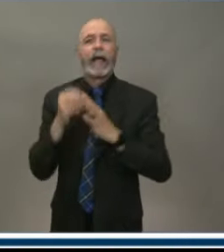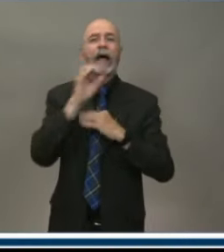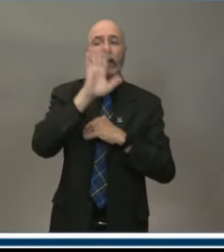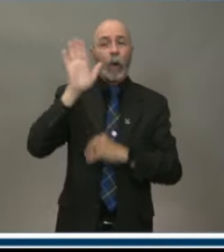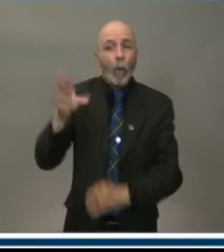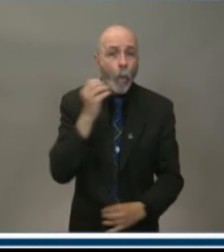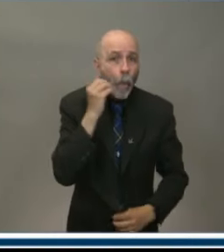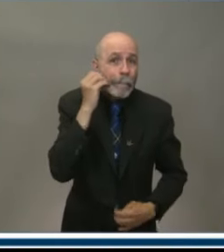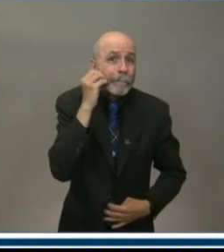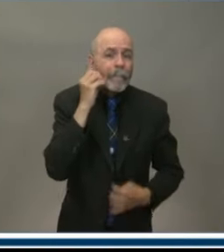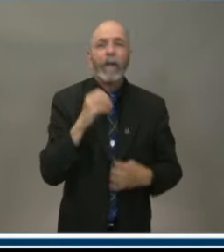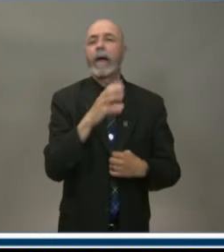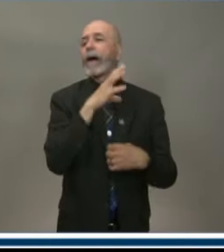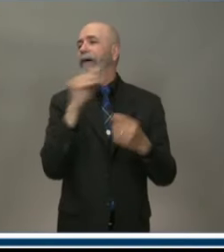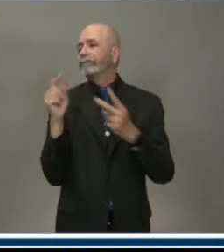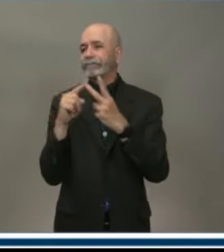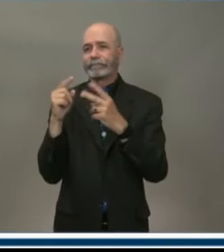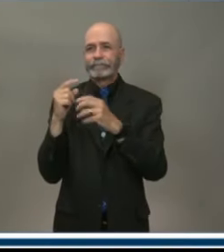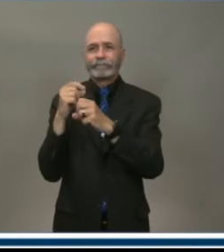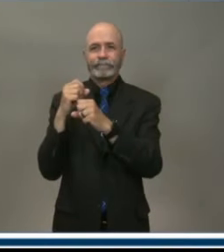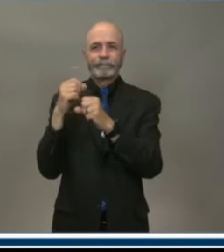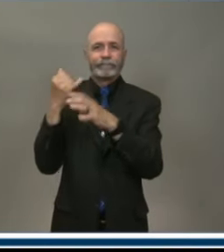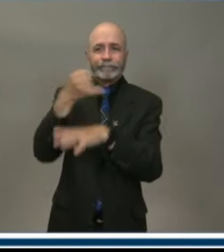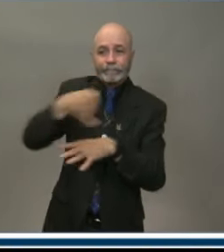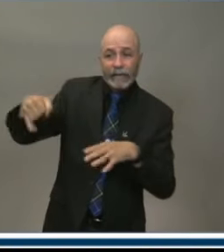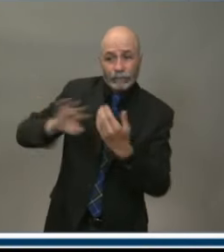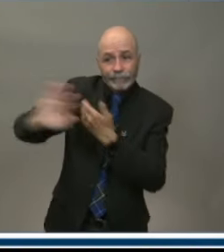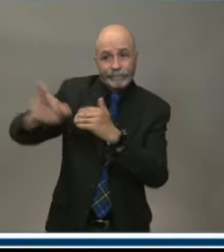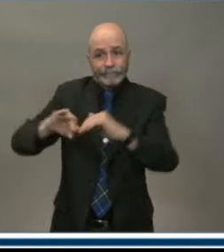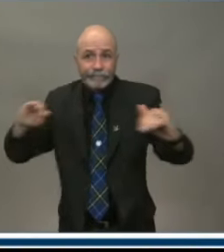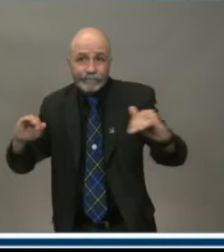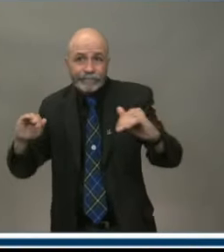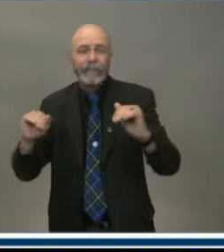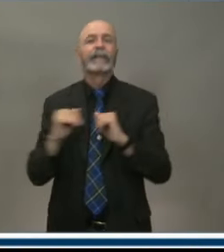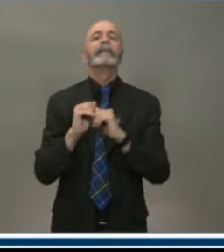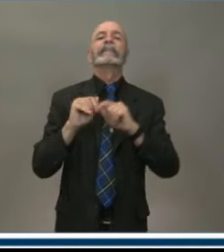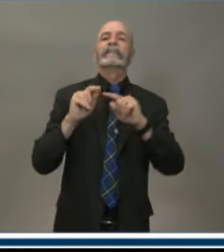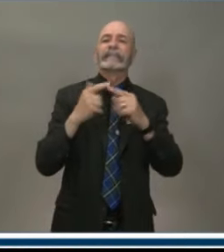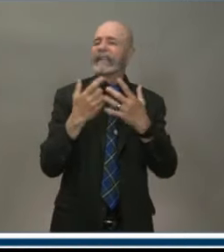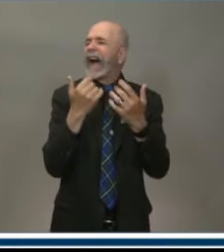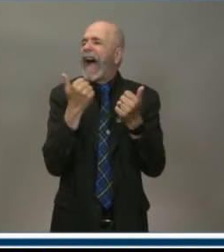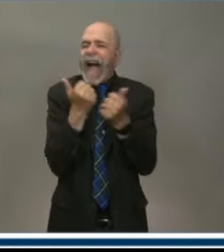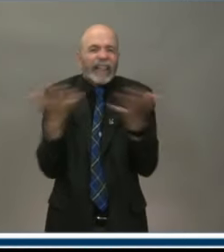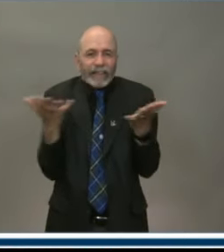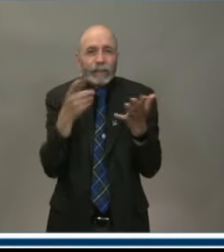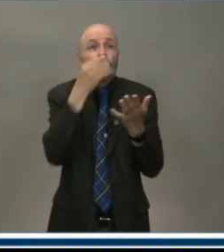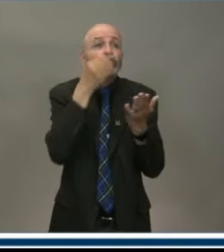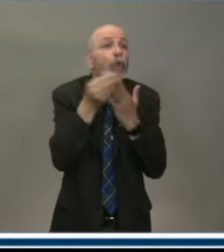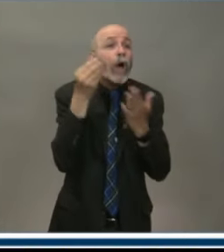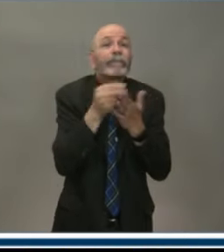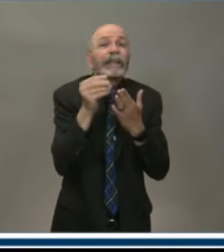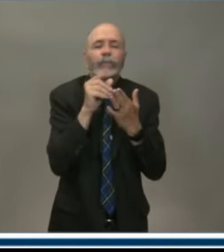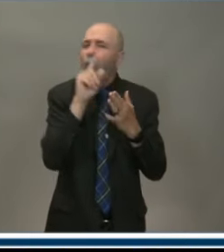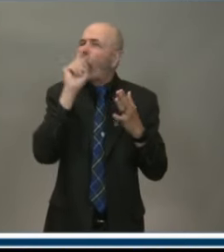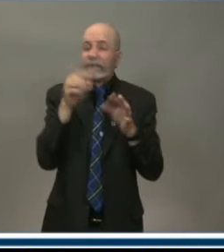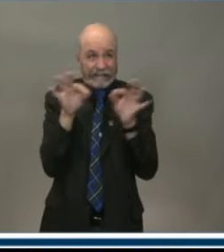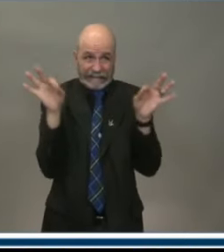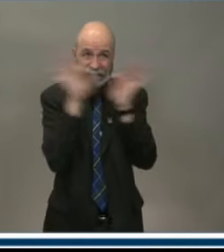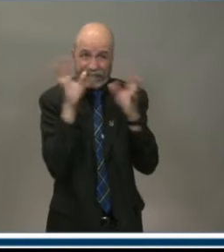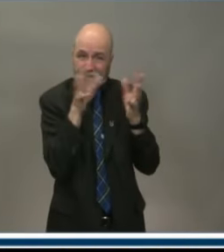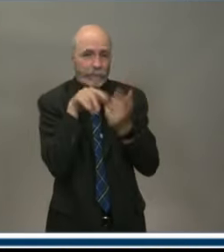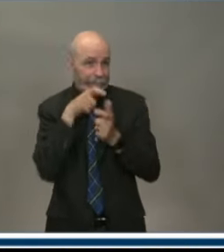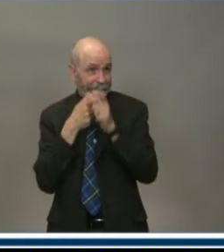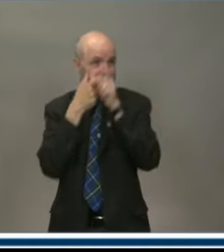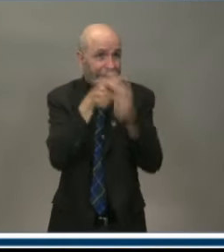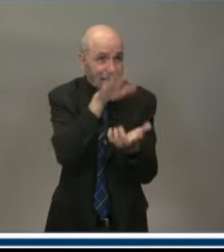possible, good and frequent hand washing, doing only essential shopping and other trips, and maintaining social distance of